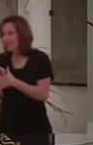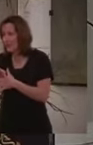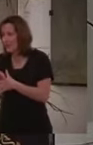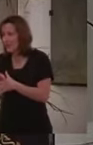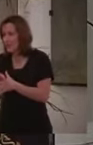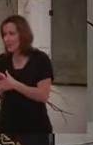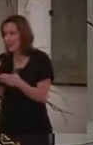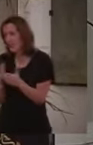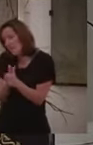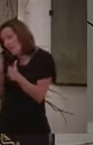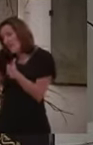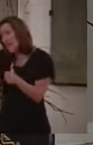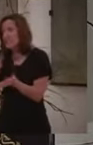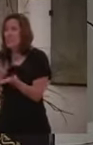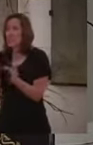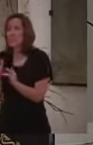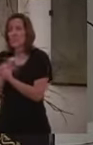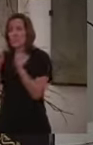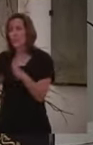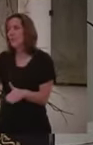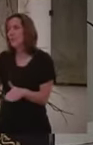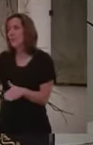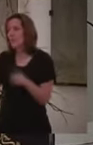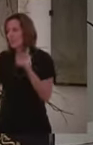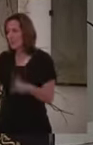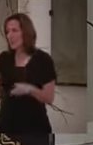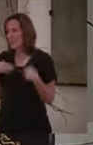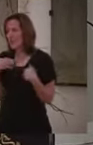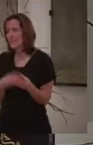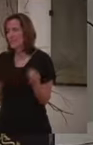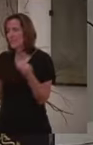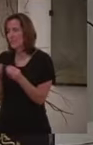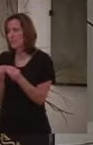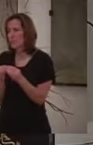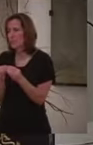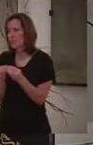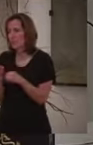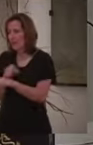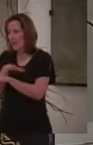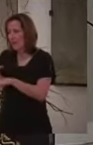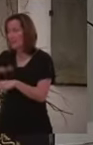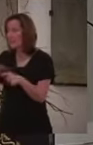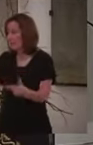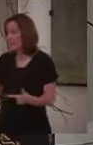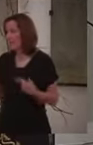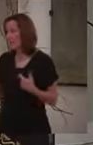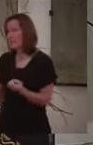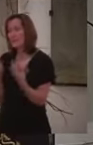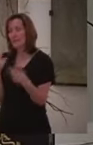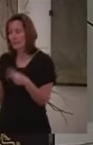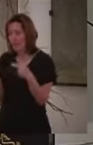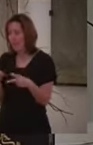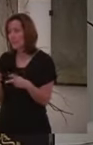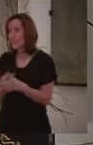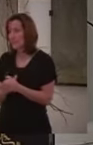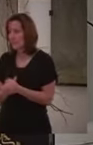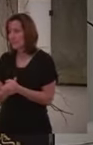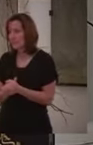to Jesus, I think it's fair to say that no other human being has had a more profound effect on the lives of so many.